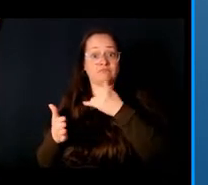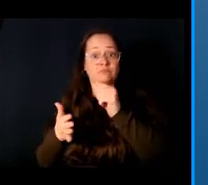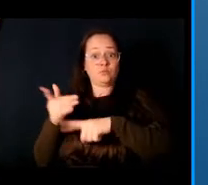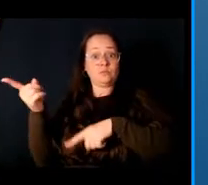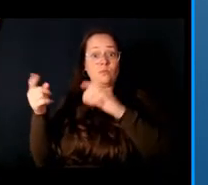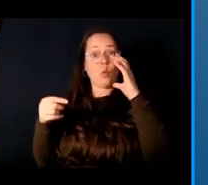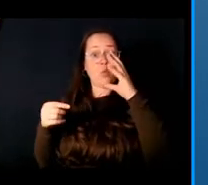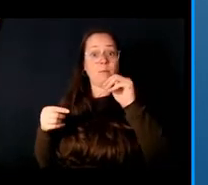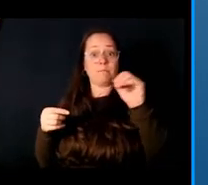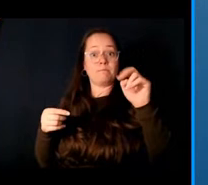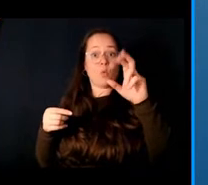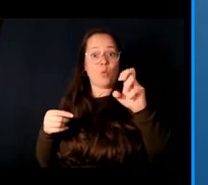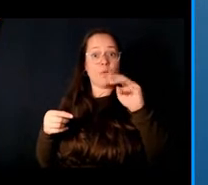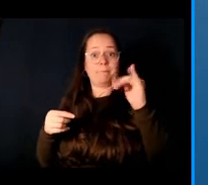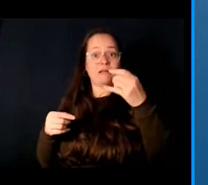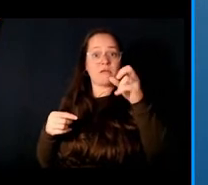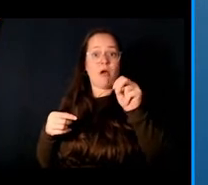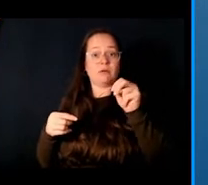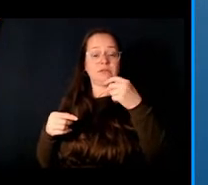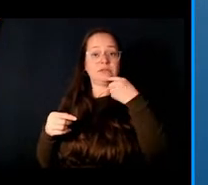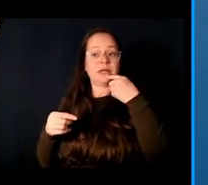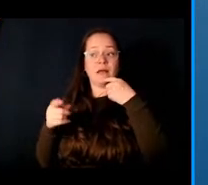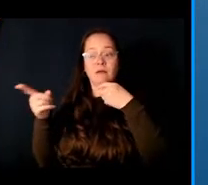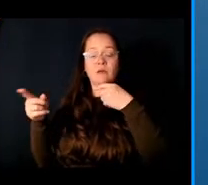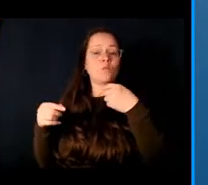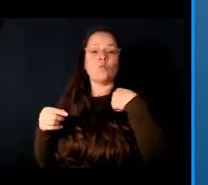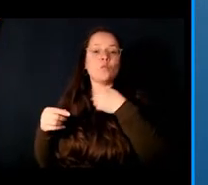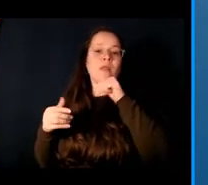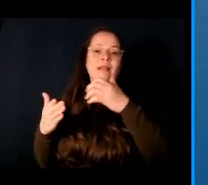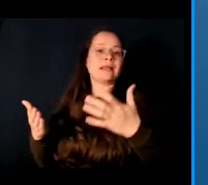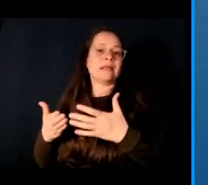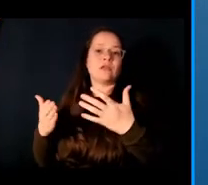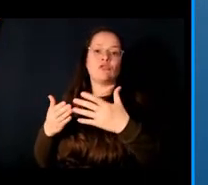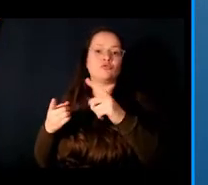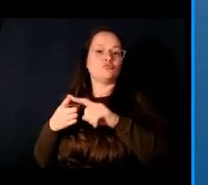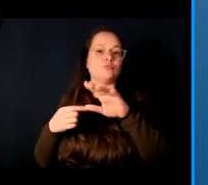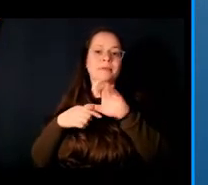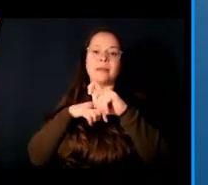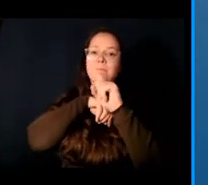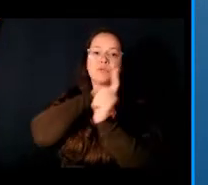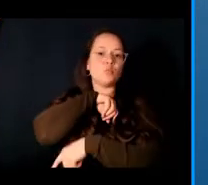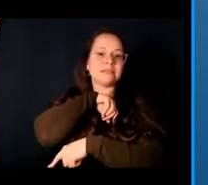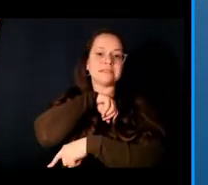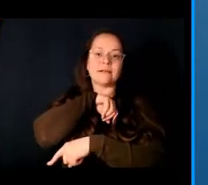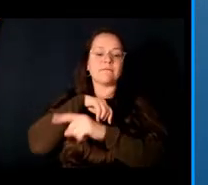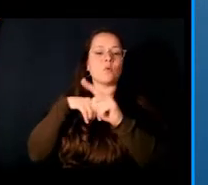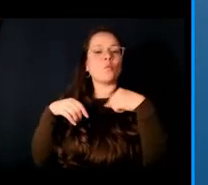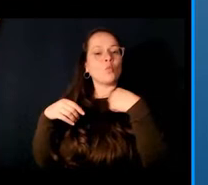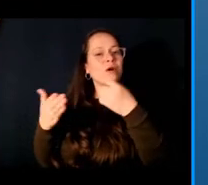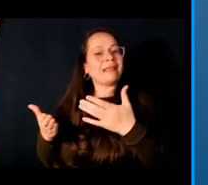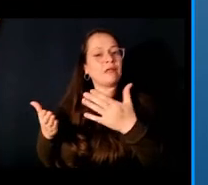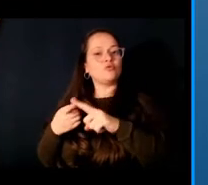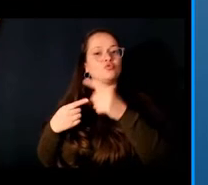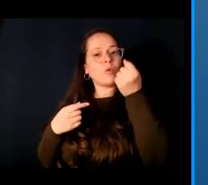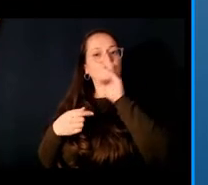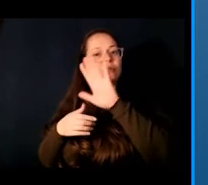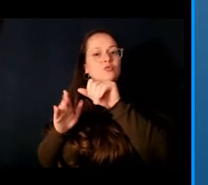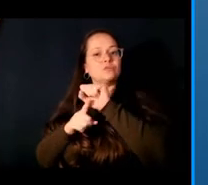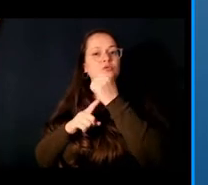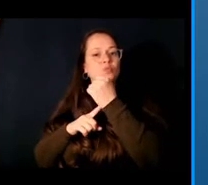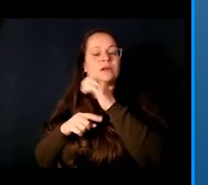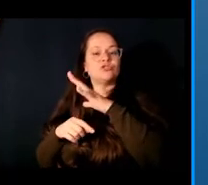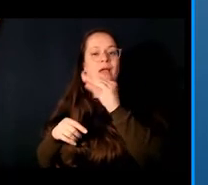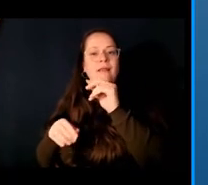Moore mignon said that you know we're not here to be punitive we are here we understand your situation and that